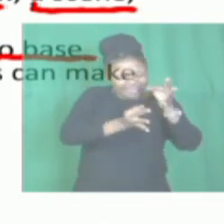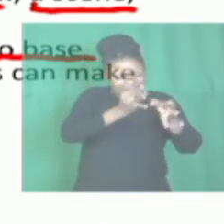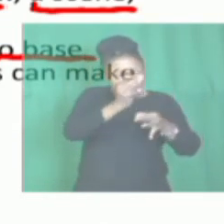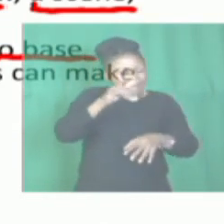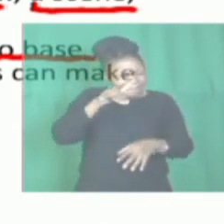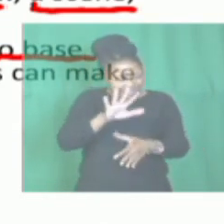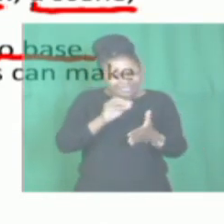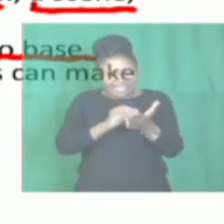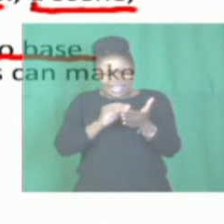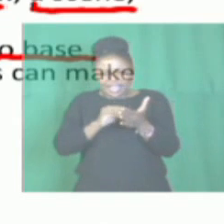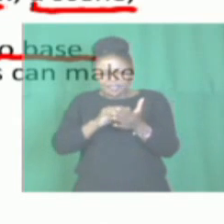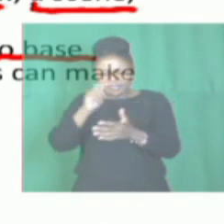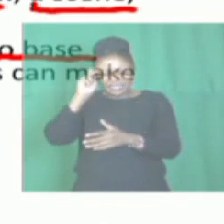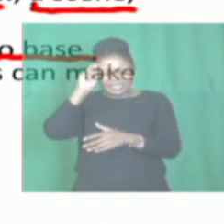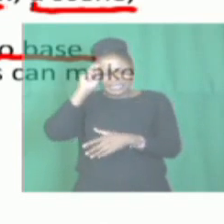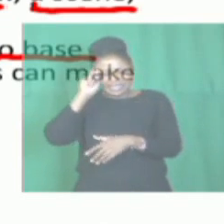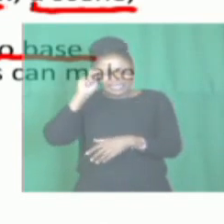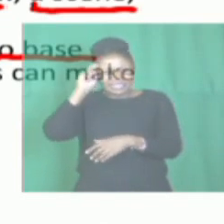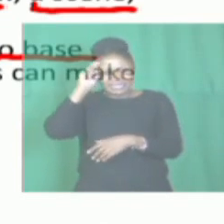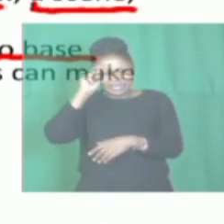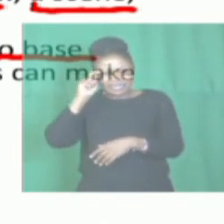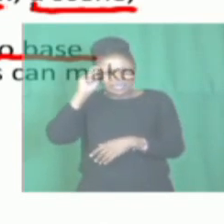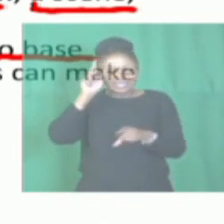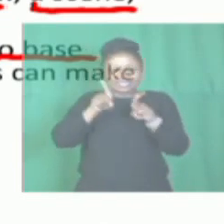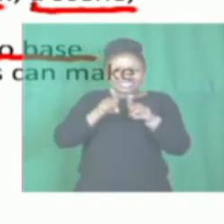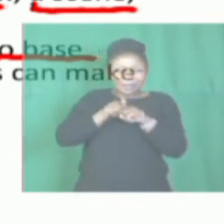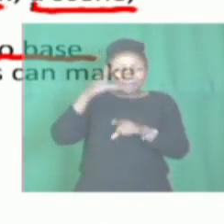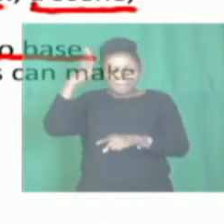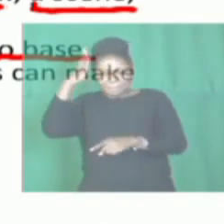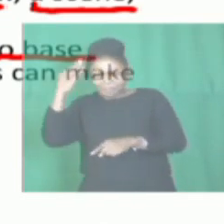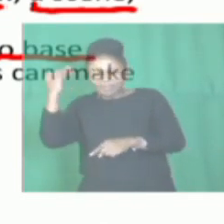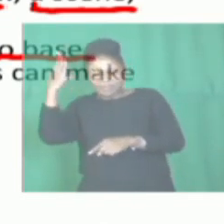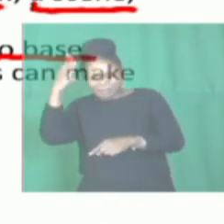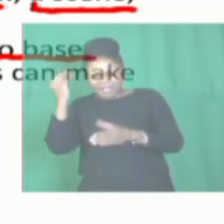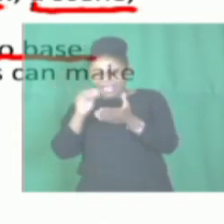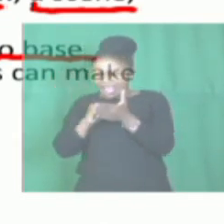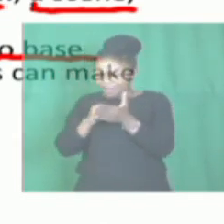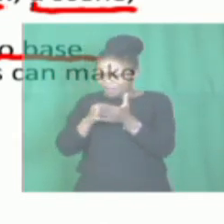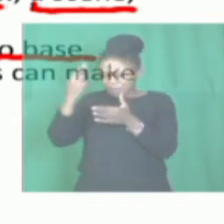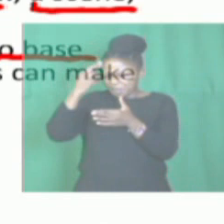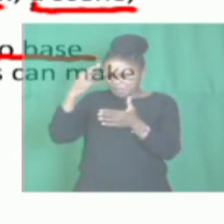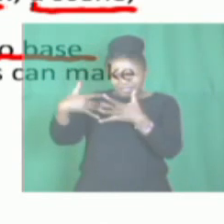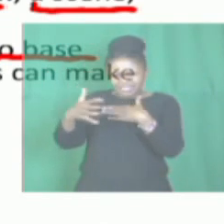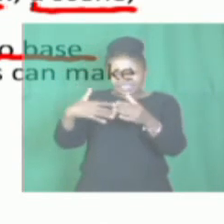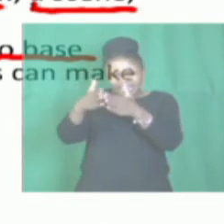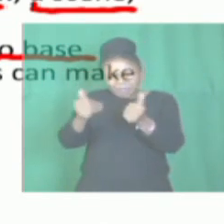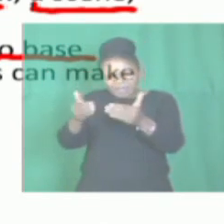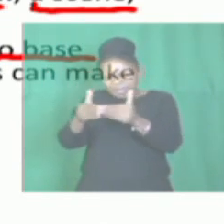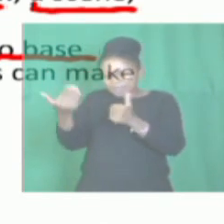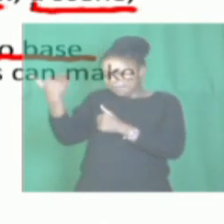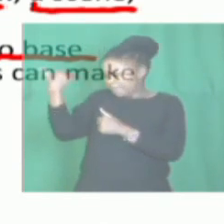actual memory or experience. Why? Why is this important? This can make your composition to